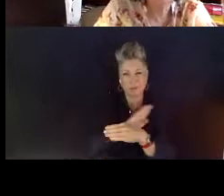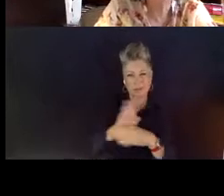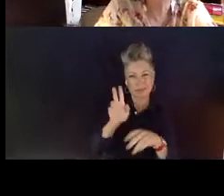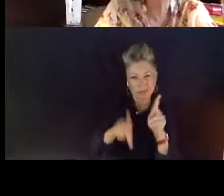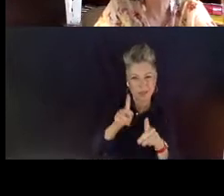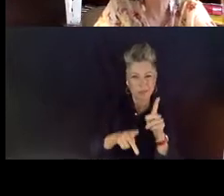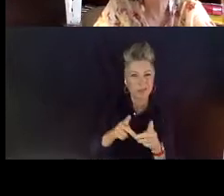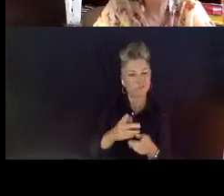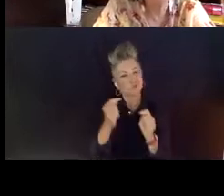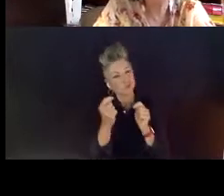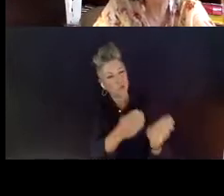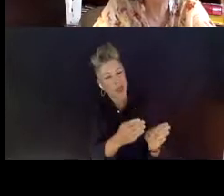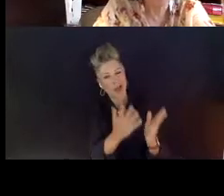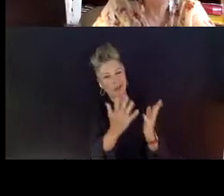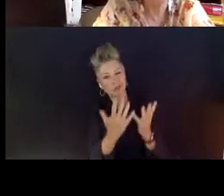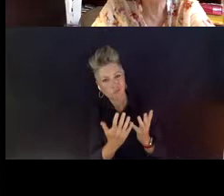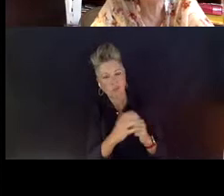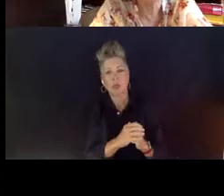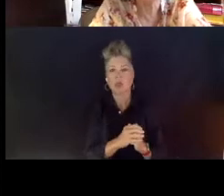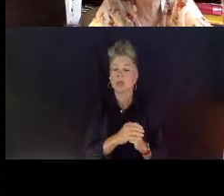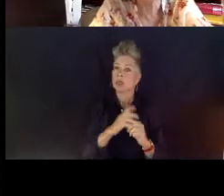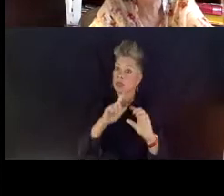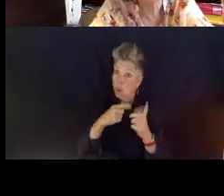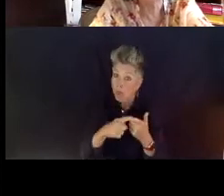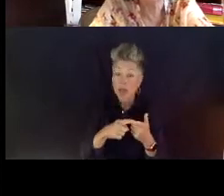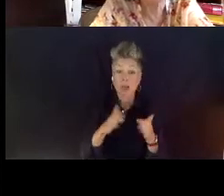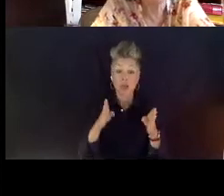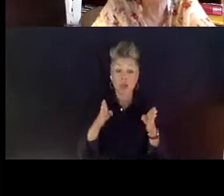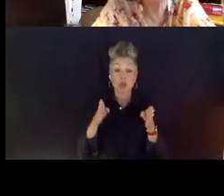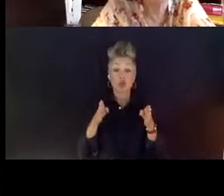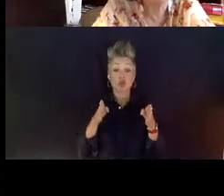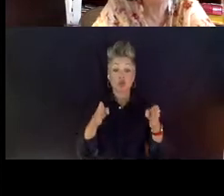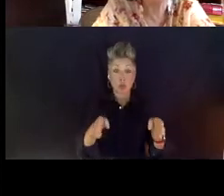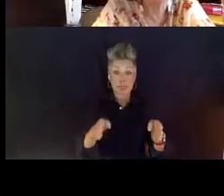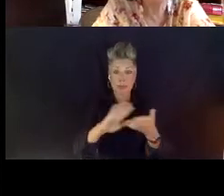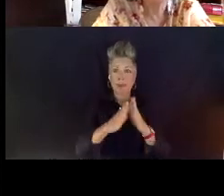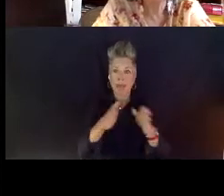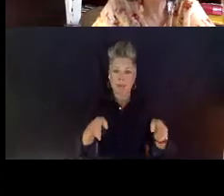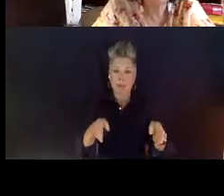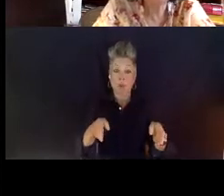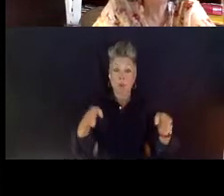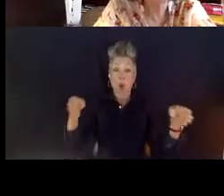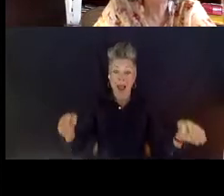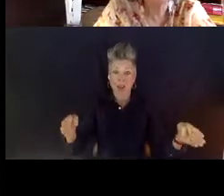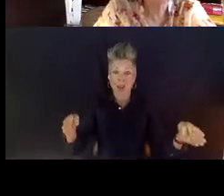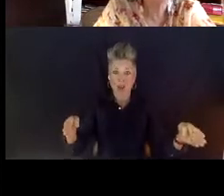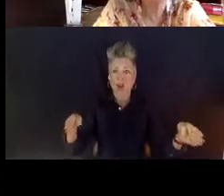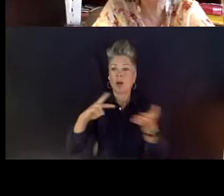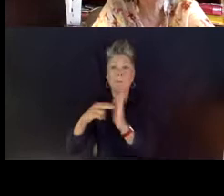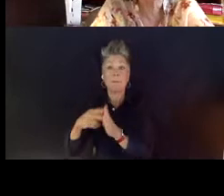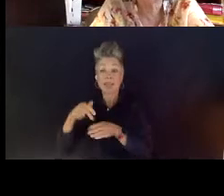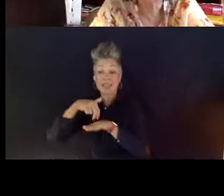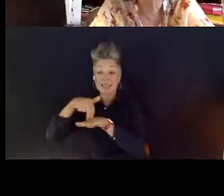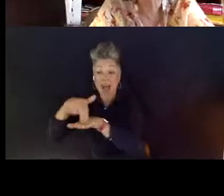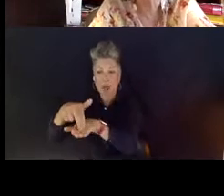traffic engineers started widening their streets at the expense of their sidewalks, changing the streets from